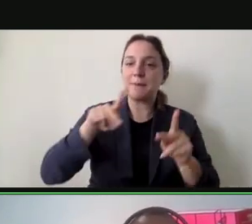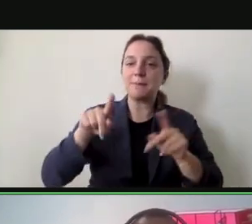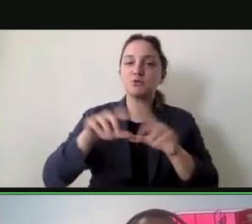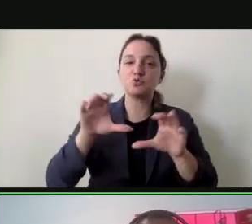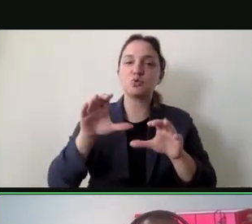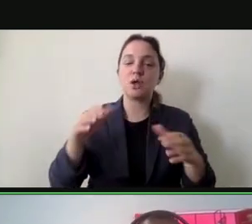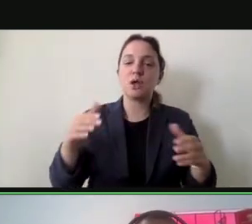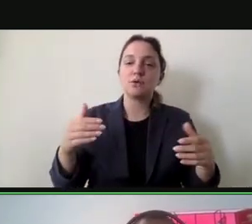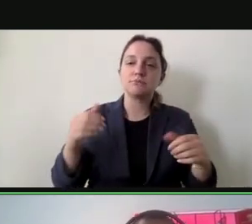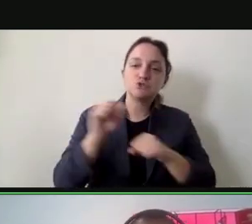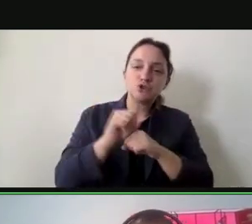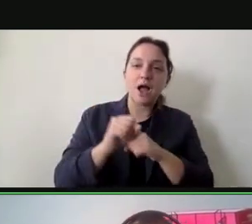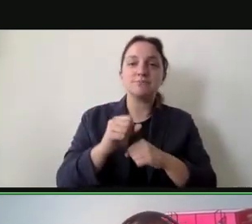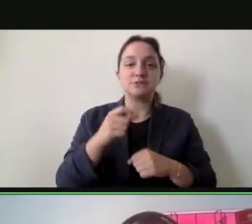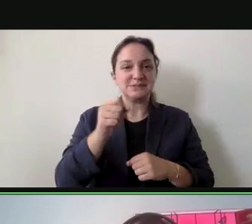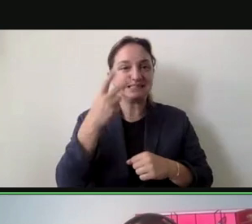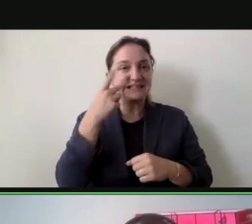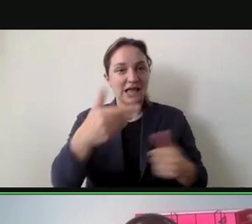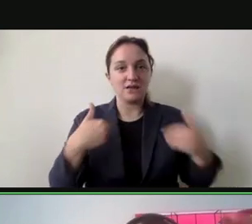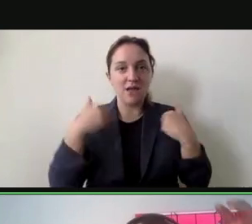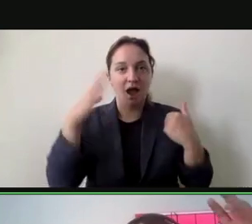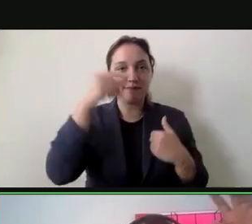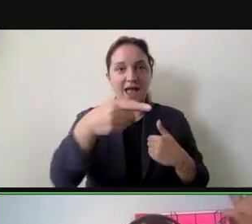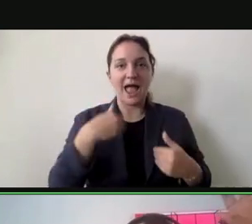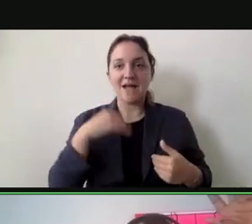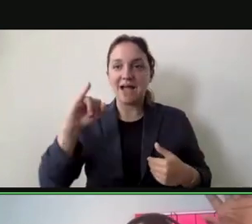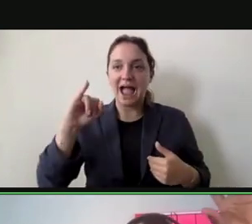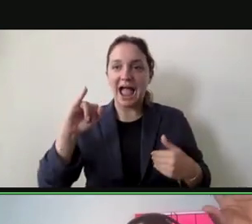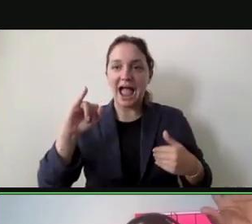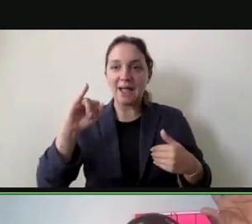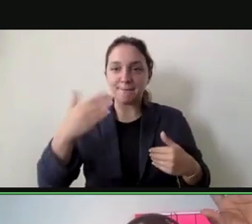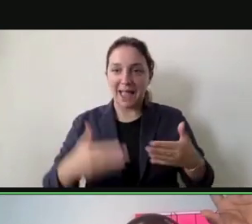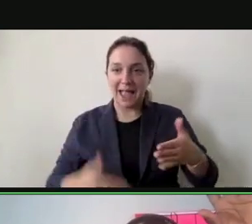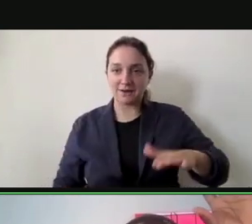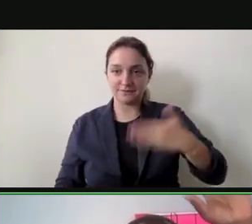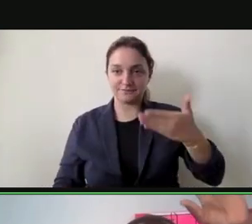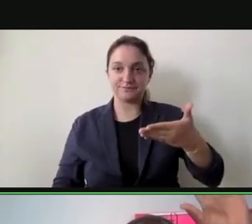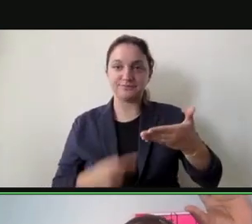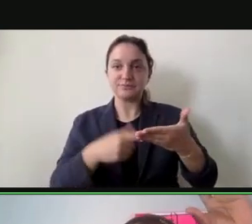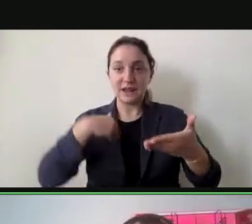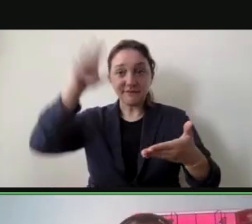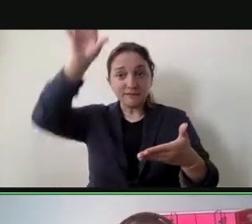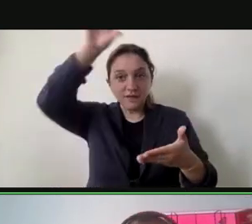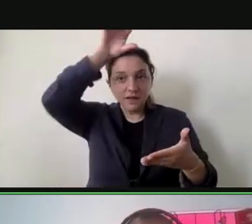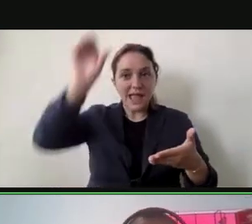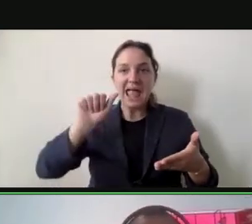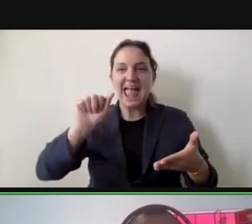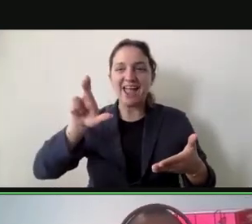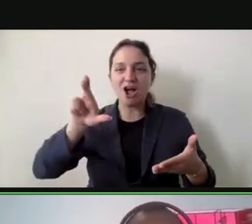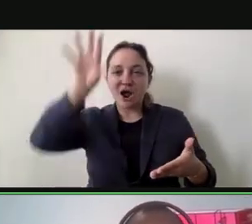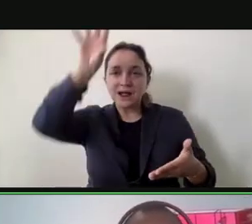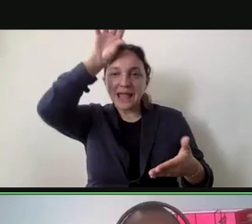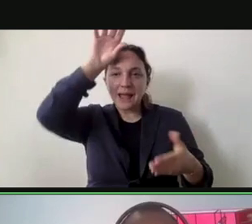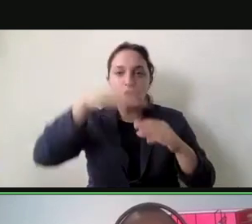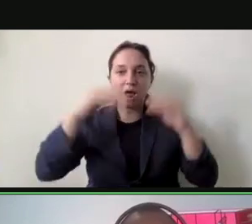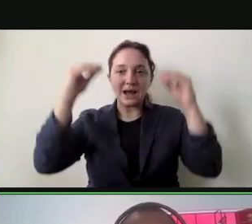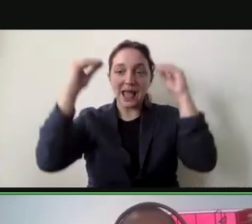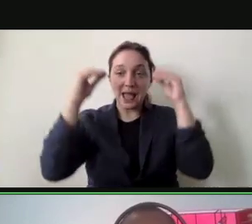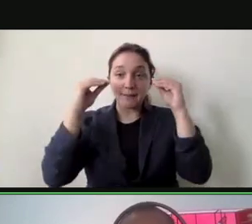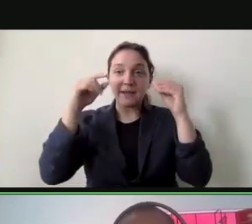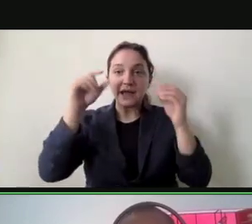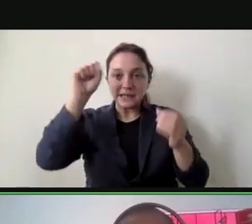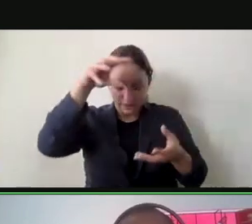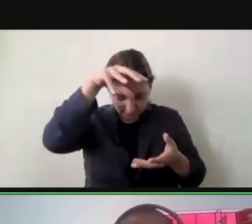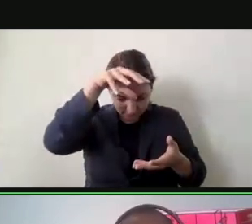here. He's got his iPad. He's got a little augmented reality camera on top of his construction hat that allows him to build a